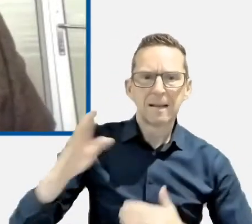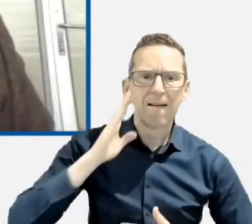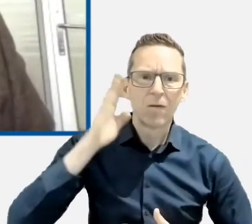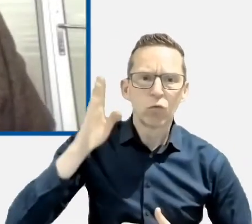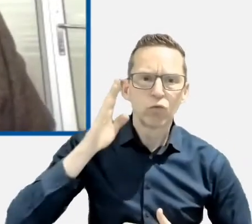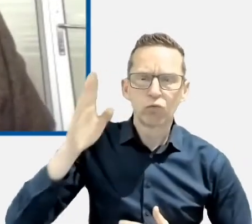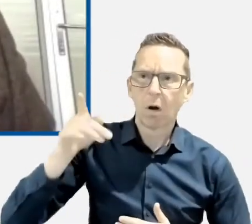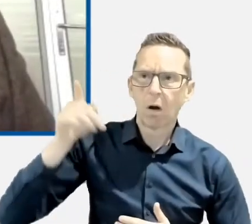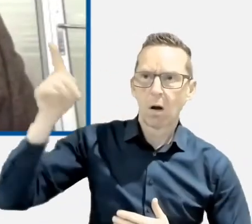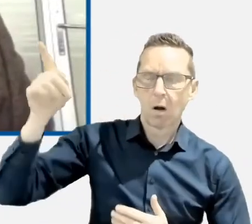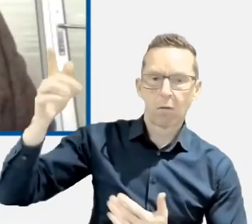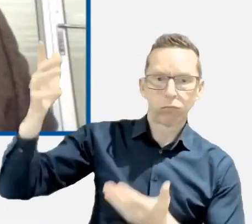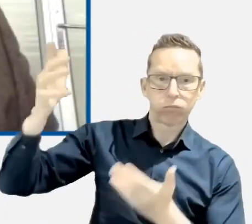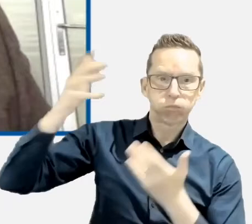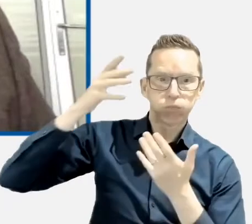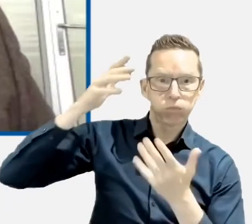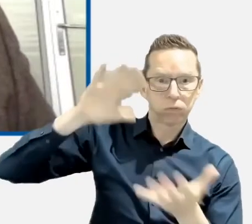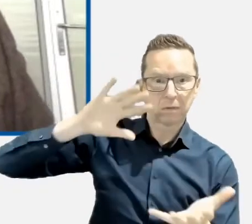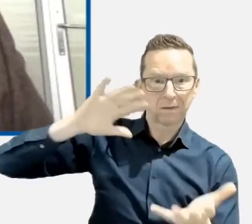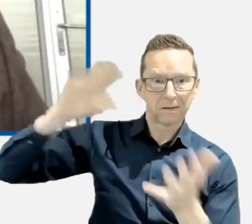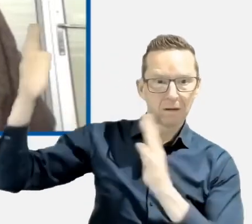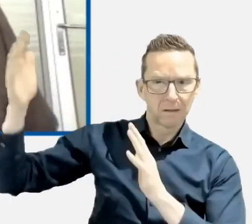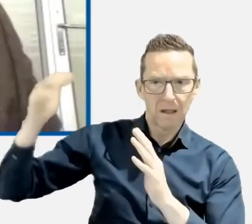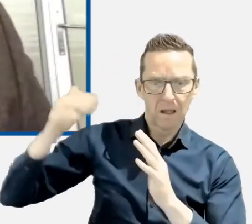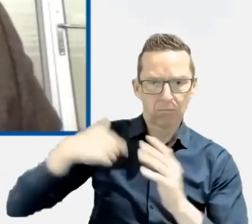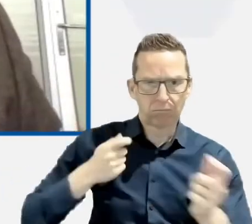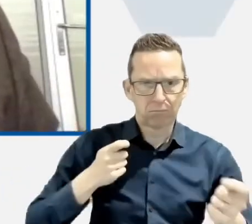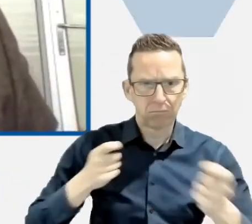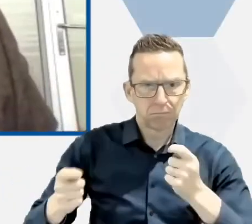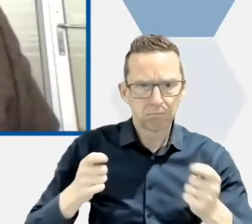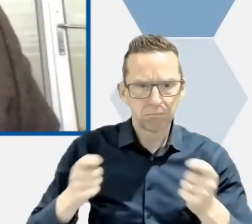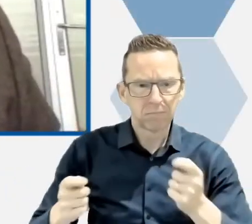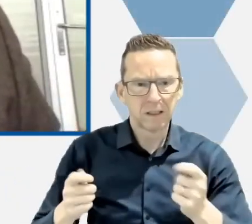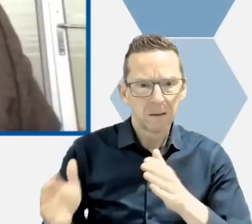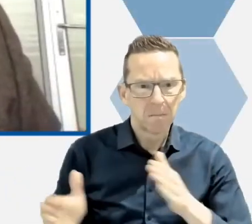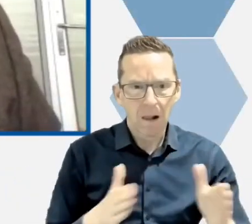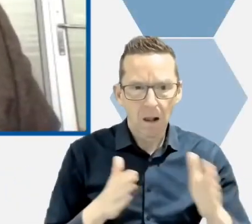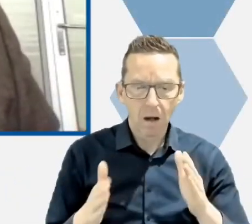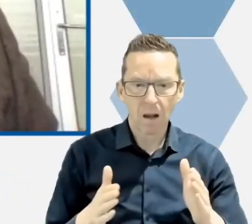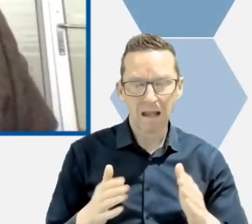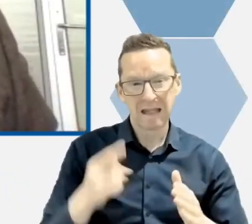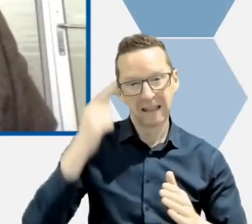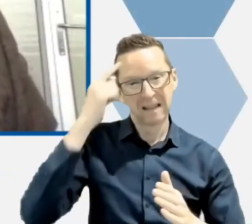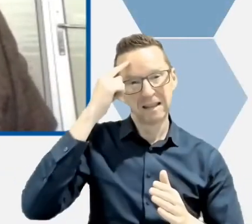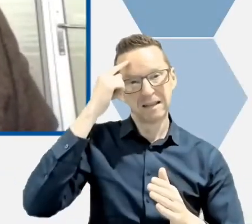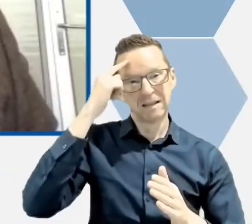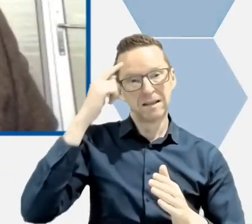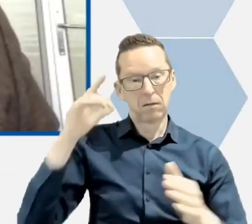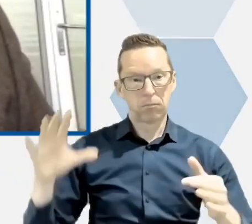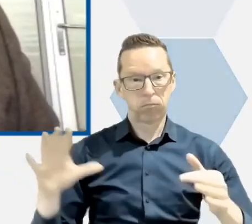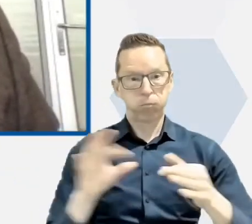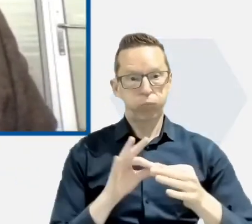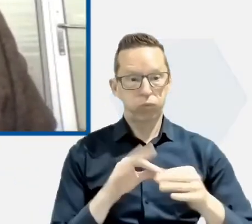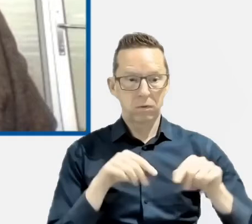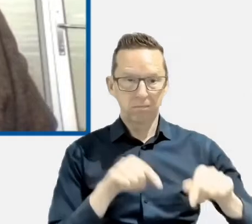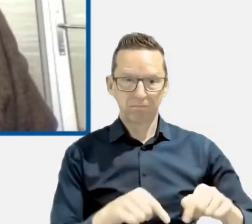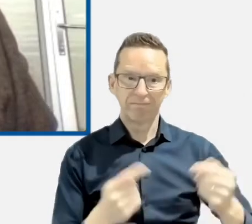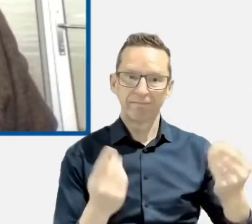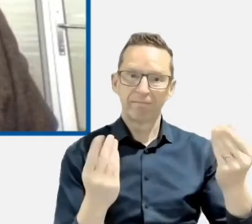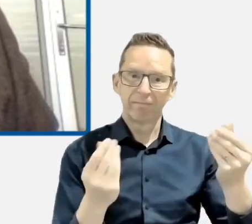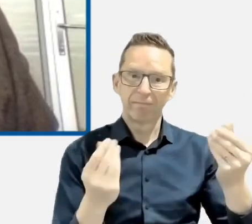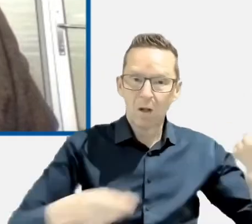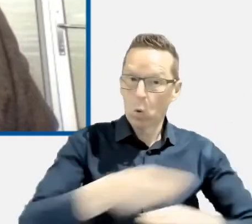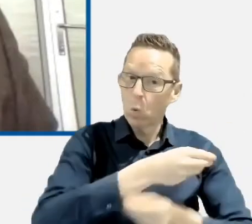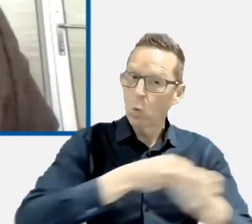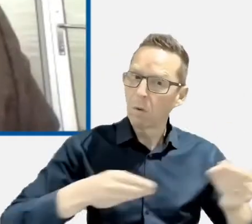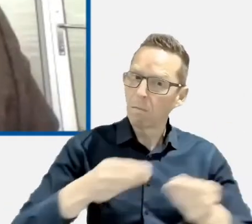of our economy. So our approach is embedded on that. We needed to